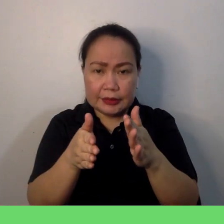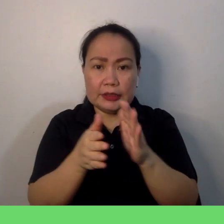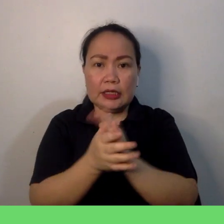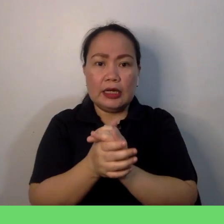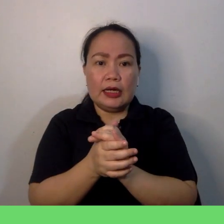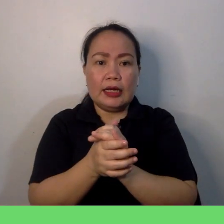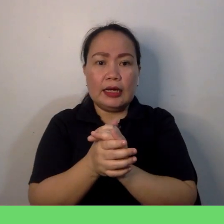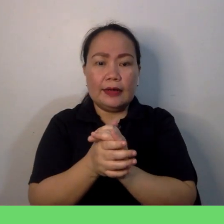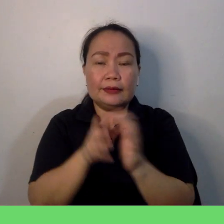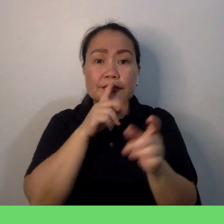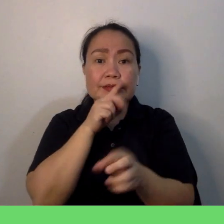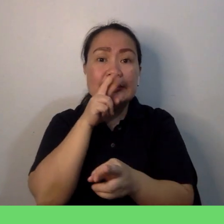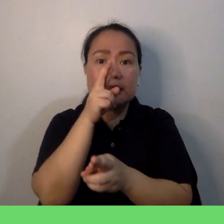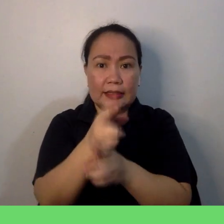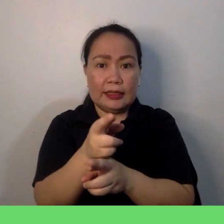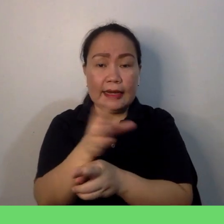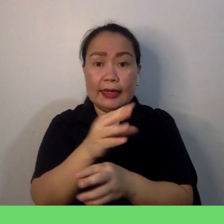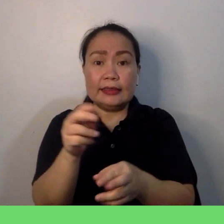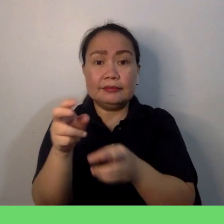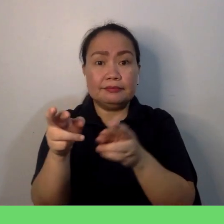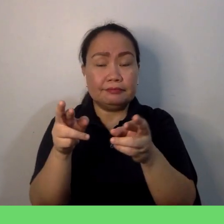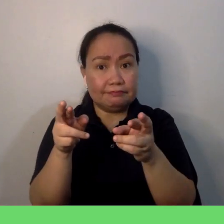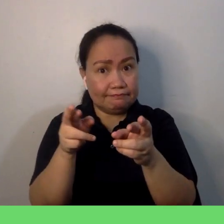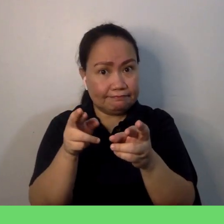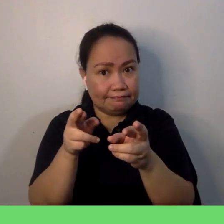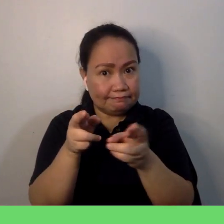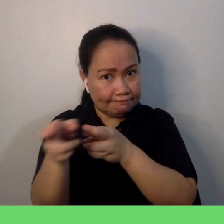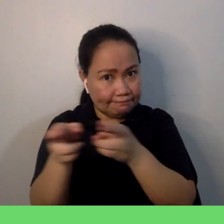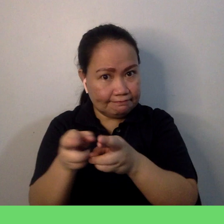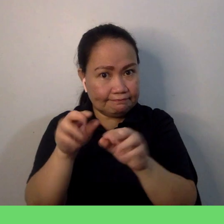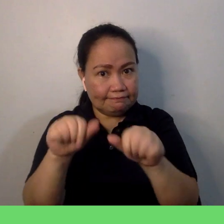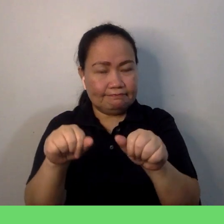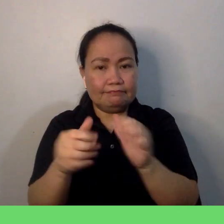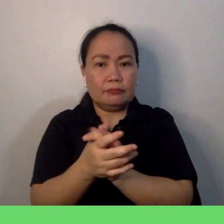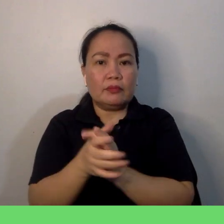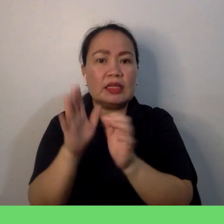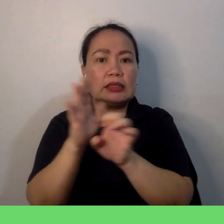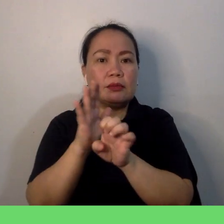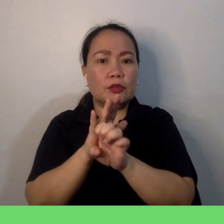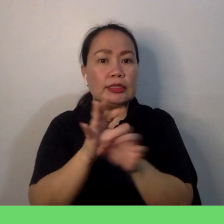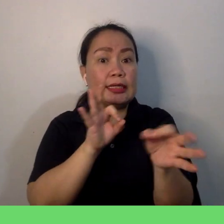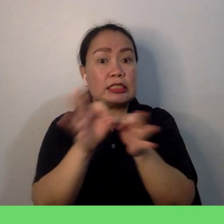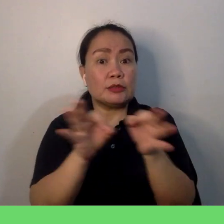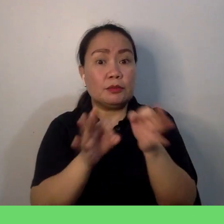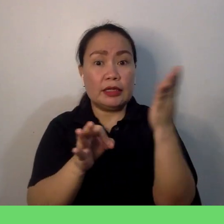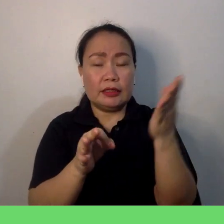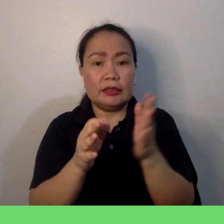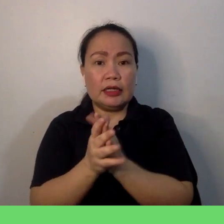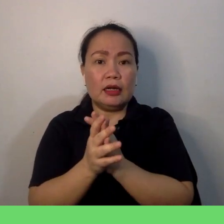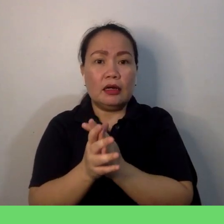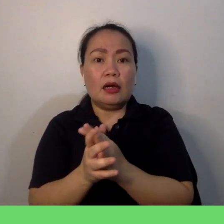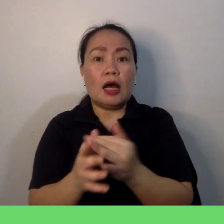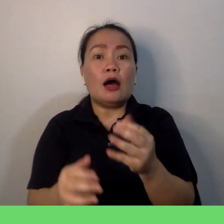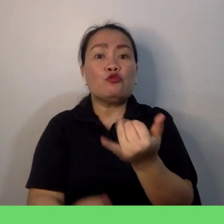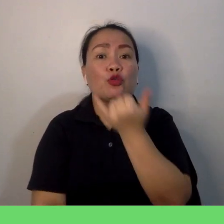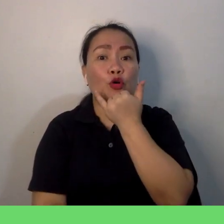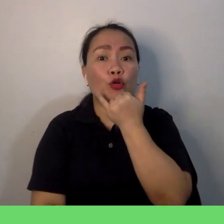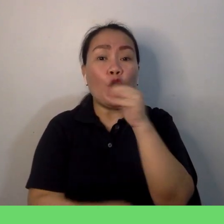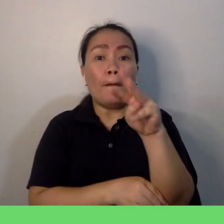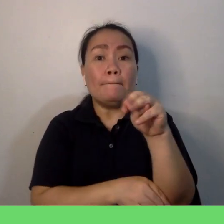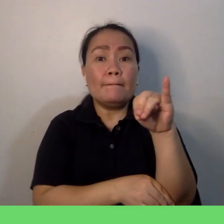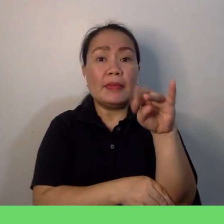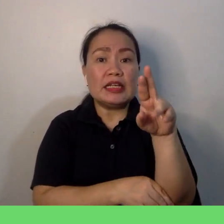and manageable. Let's have an example. Explain the misuse of statistics in the given statements below. So, I trust